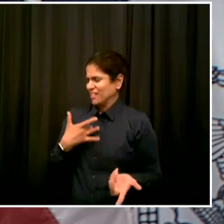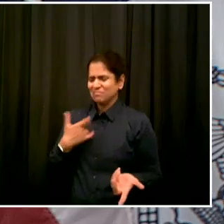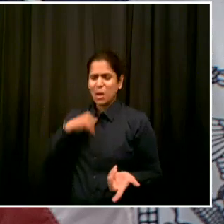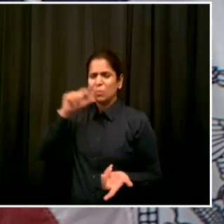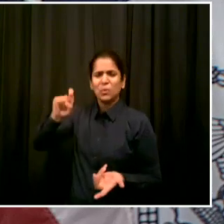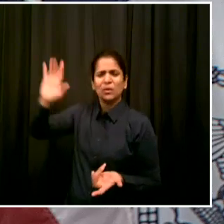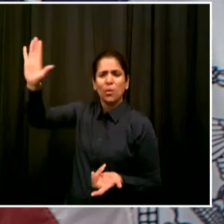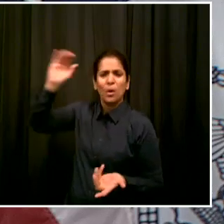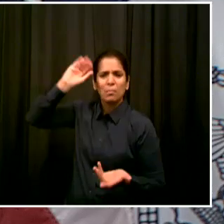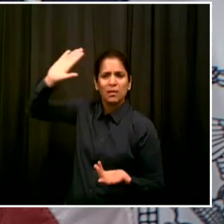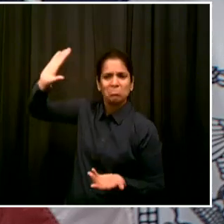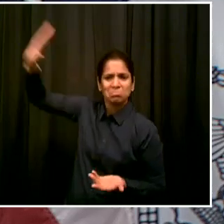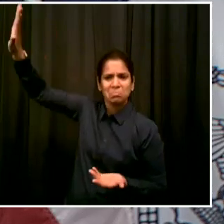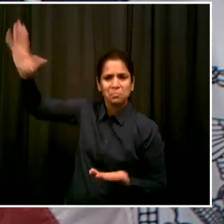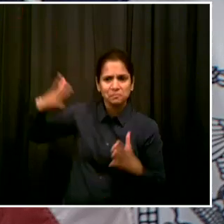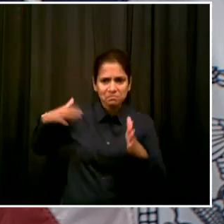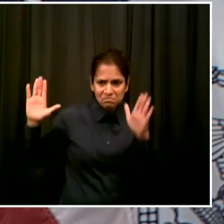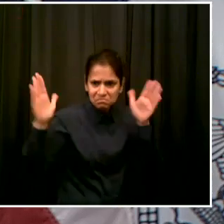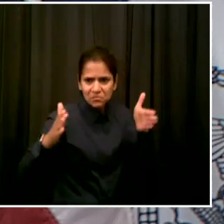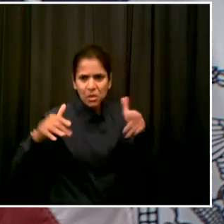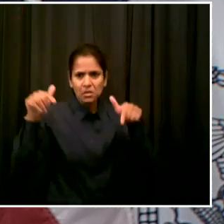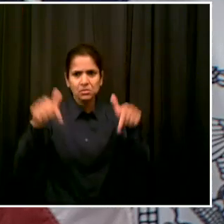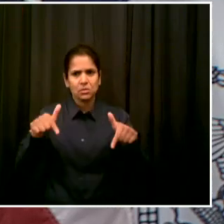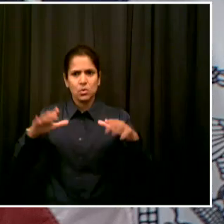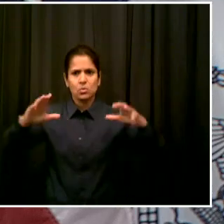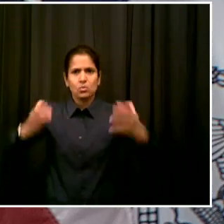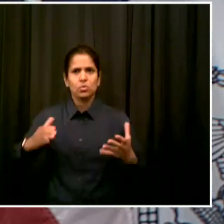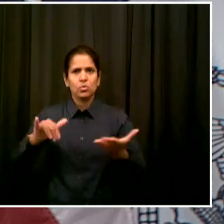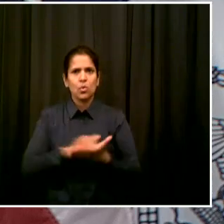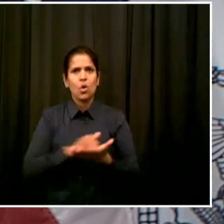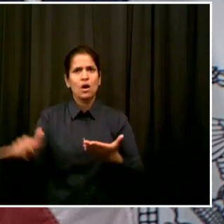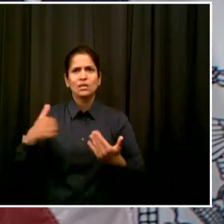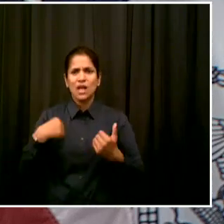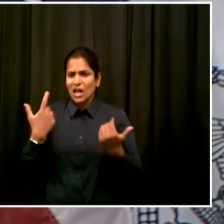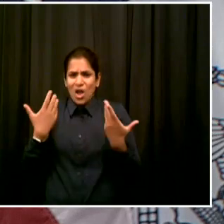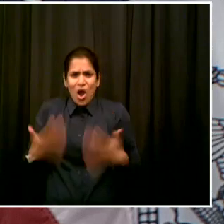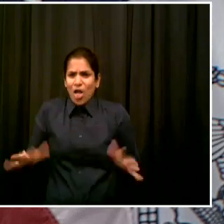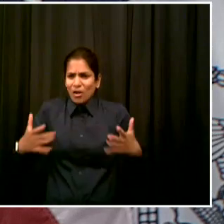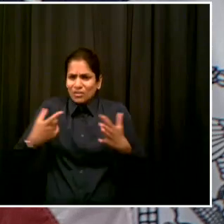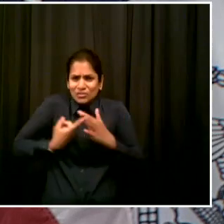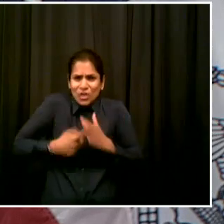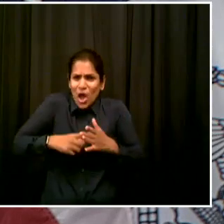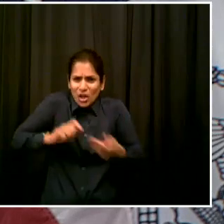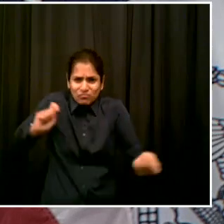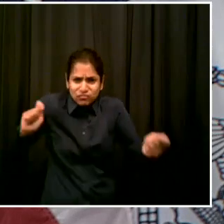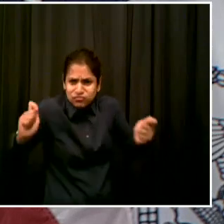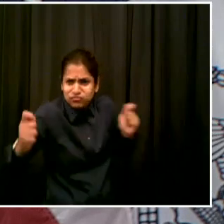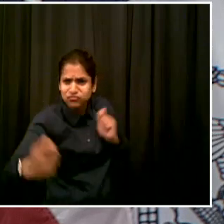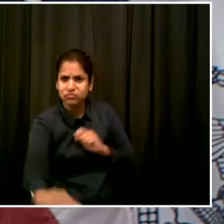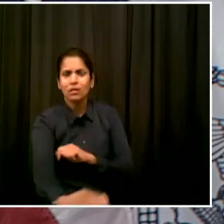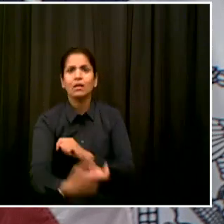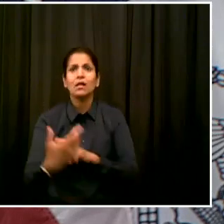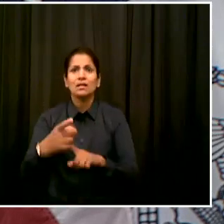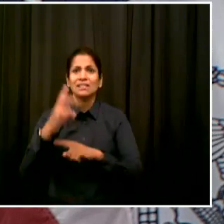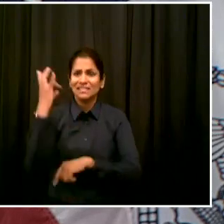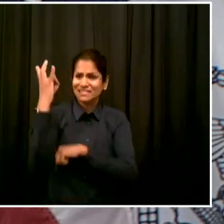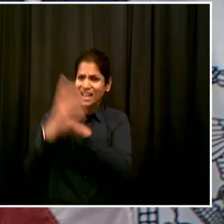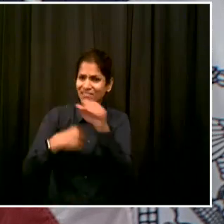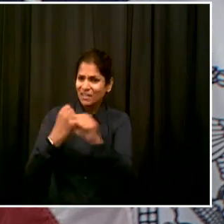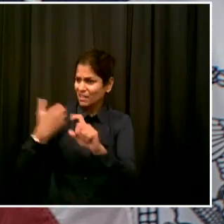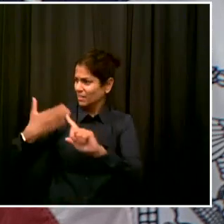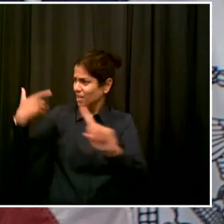the fact is we're going to build more and more trust through a series of actions. Look, I am absolutely